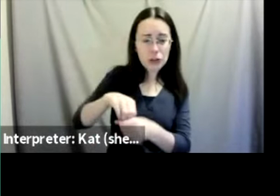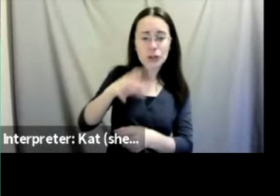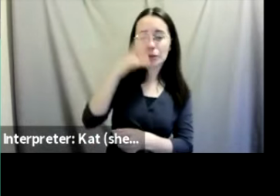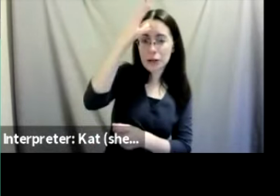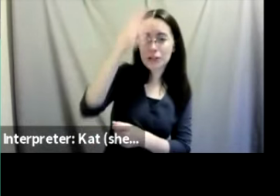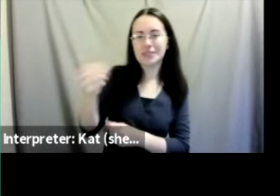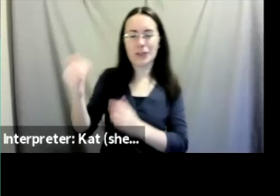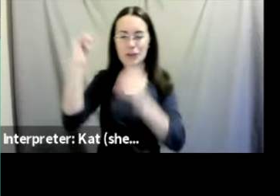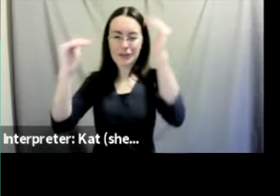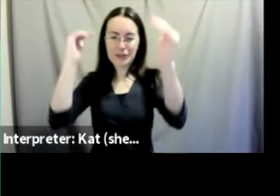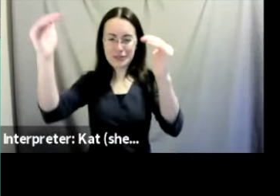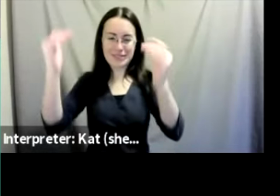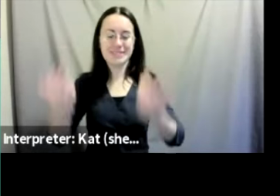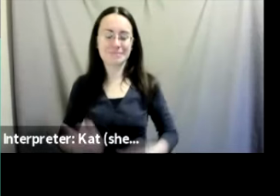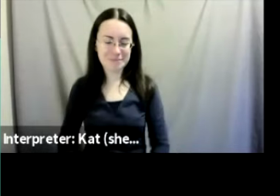adults.